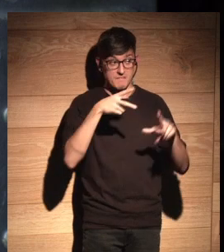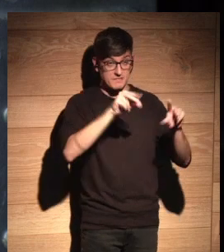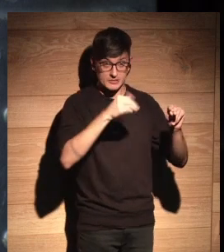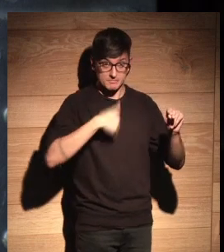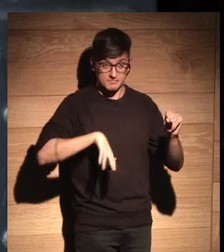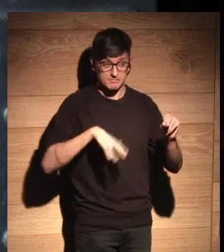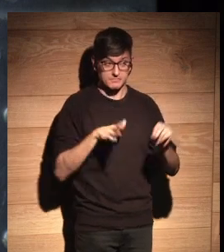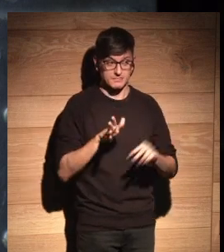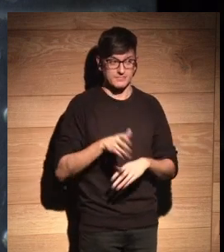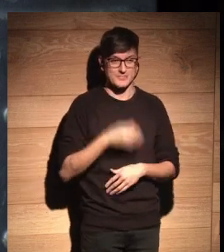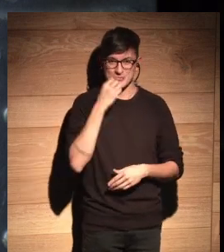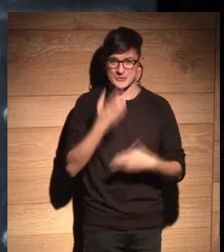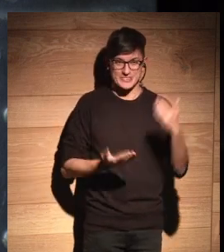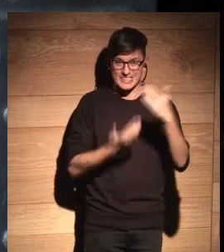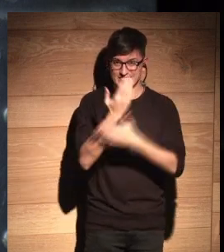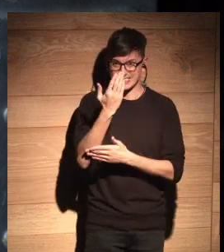it's okay. Buenos dias.